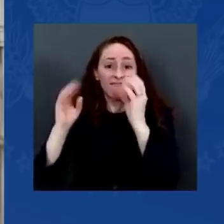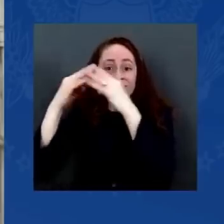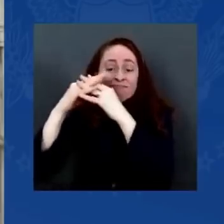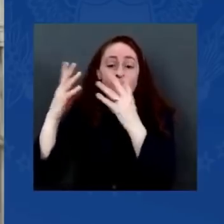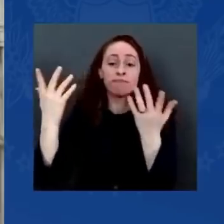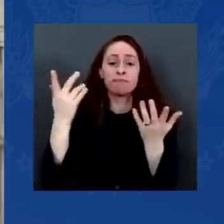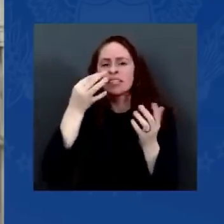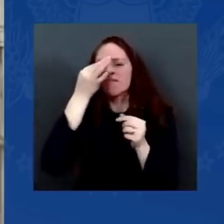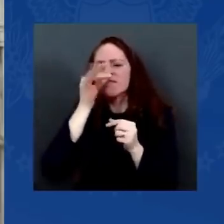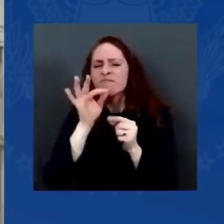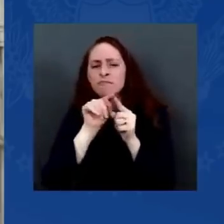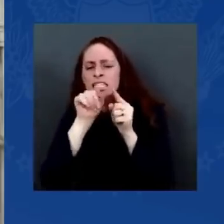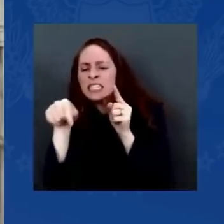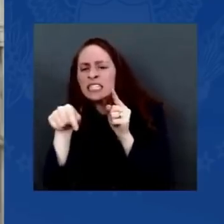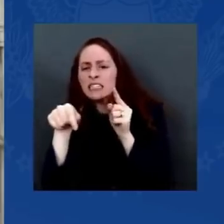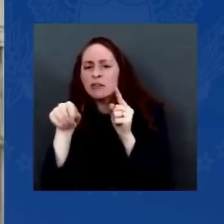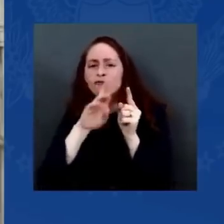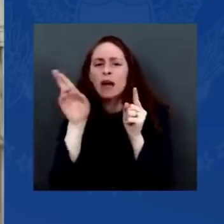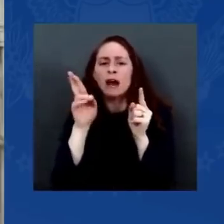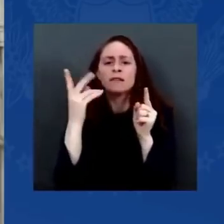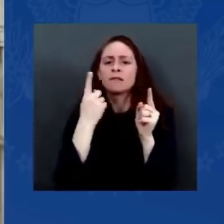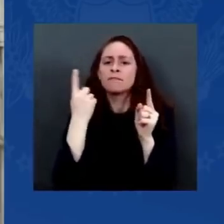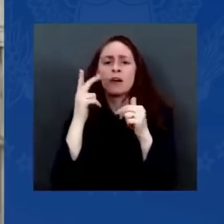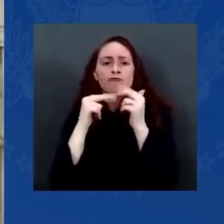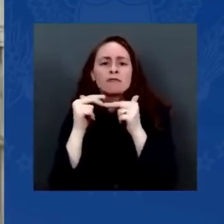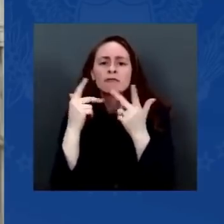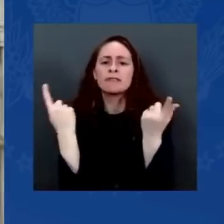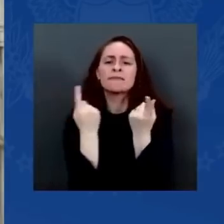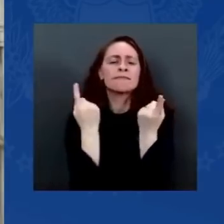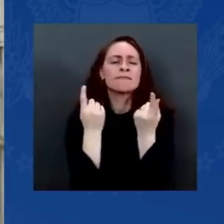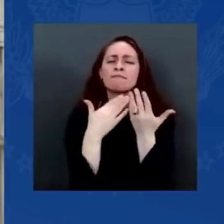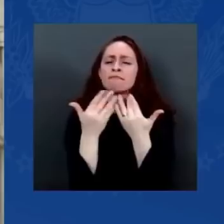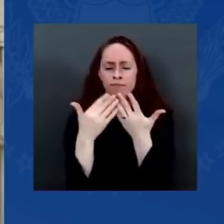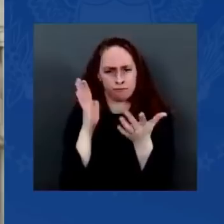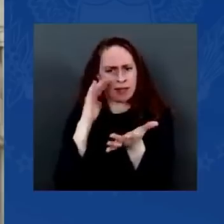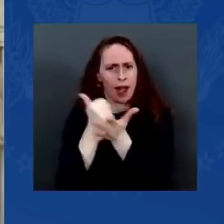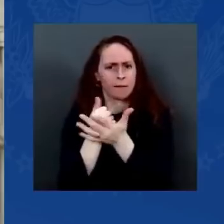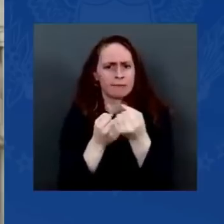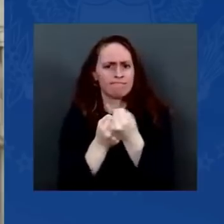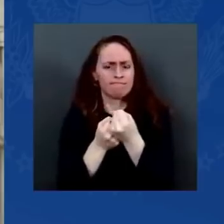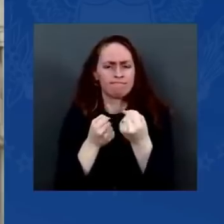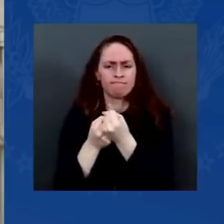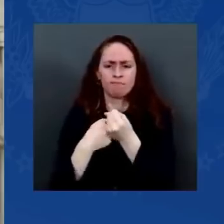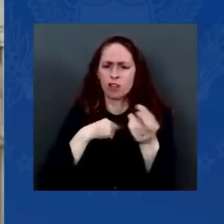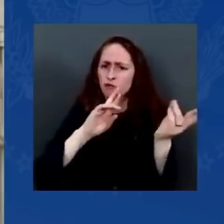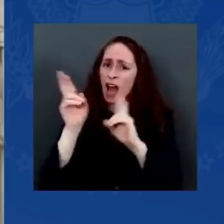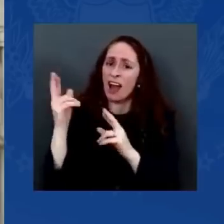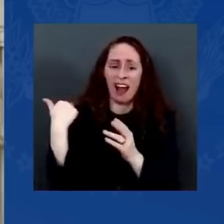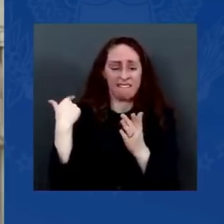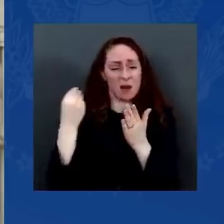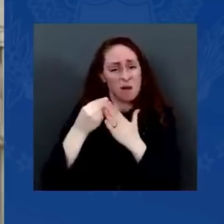of it. Further, FEMA will deploy hundreds of ambulances and EMS crews so that